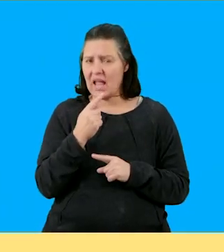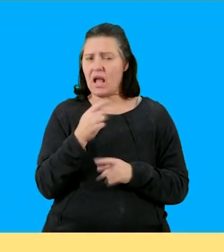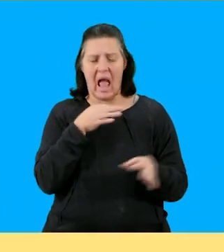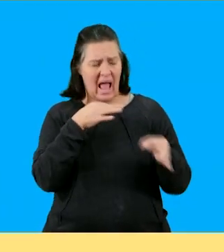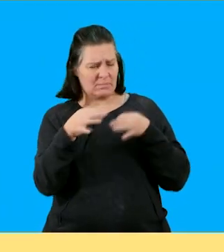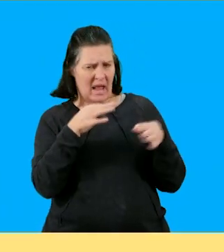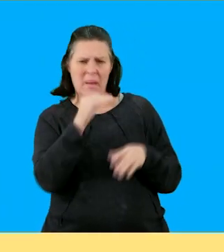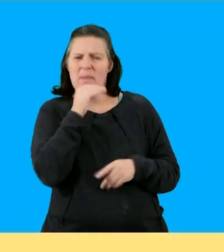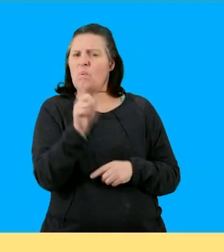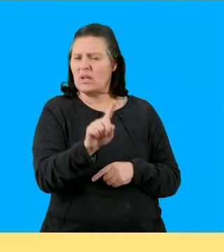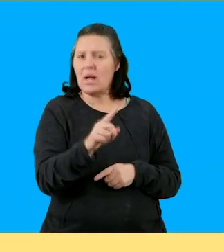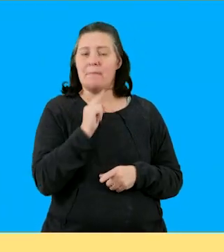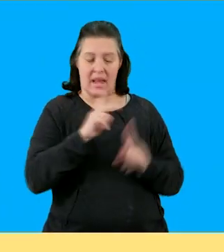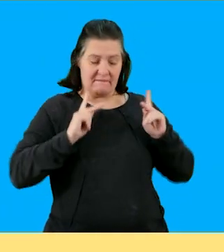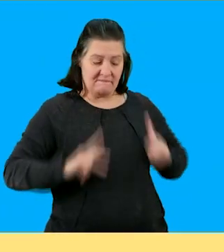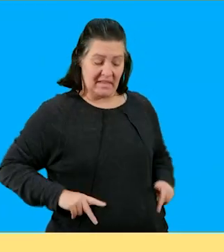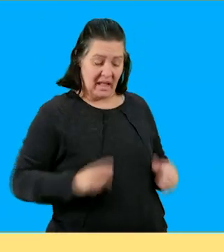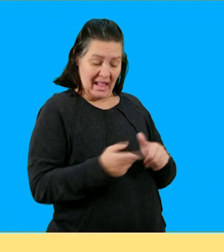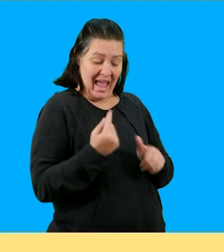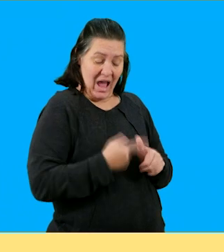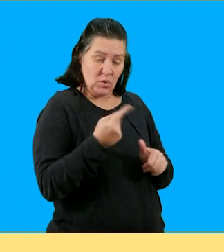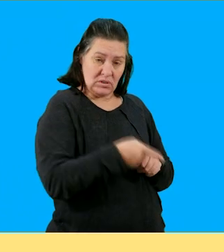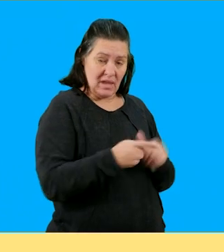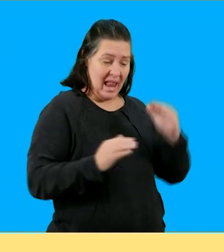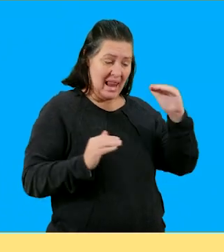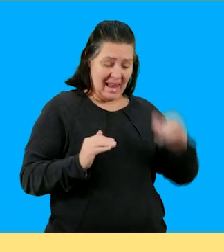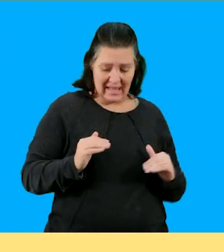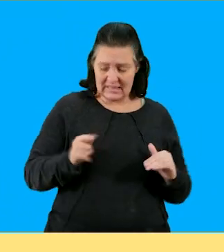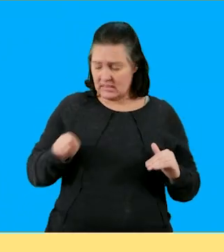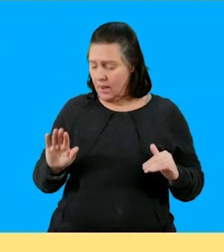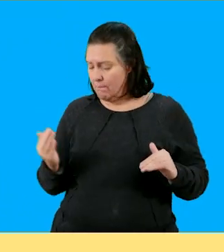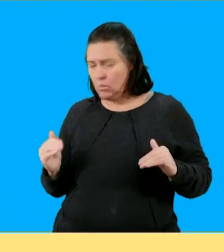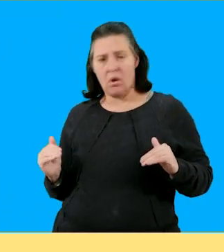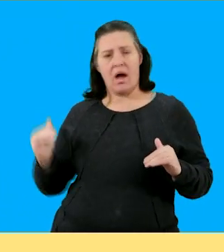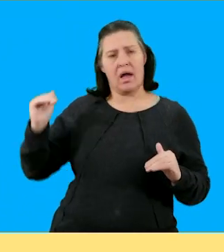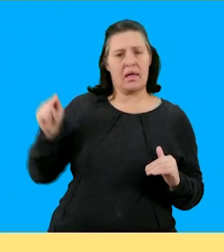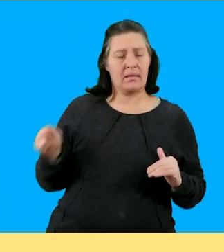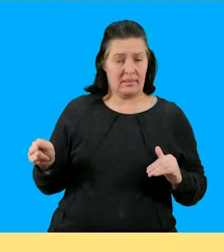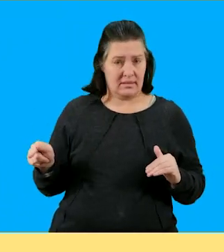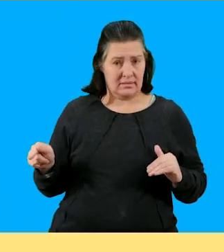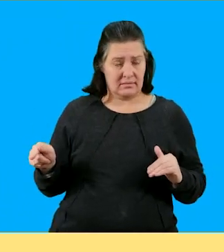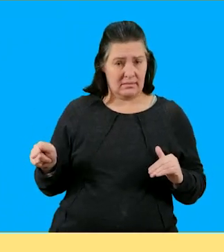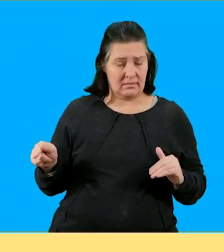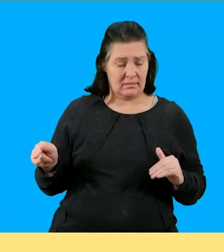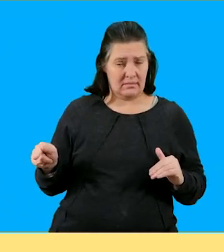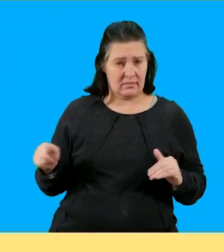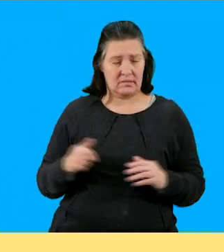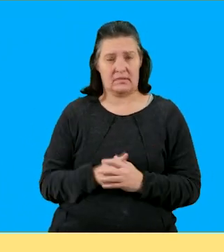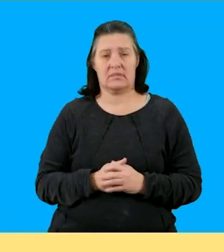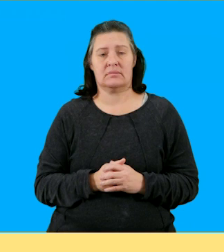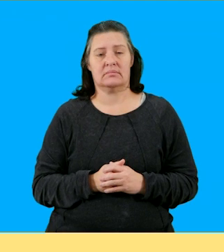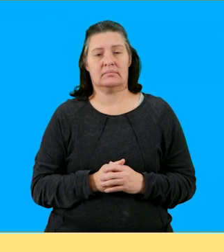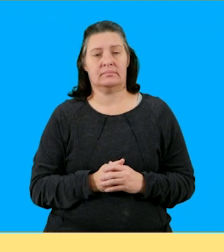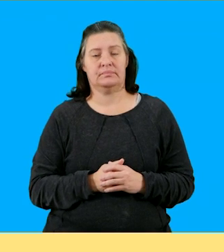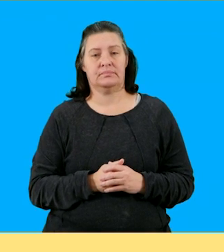trading stock deficit, that this is when the physical stock count is less than the stock balance